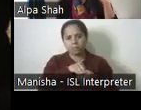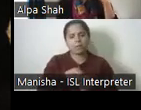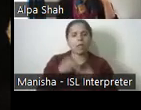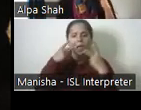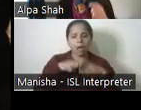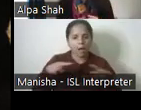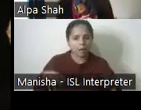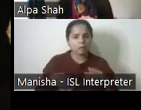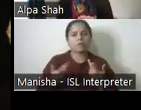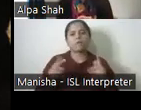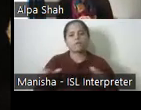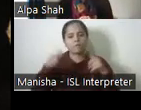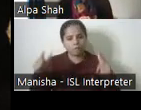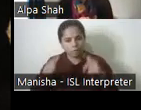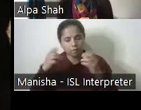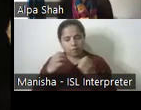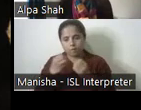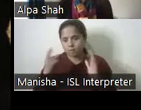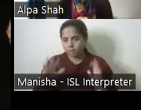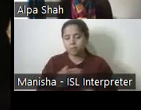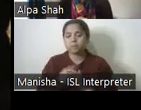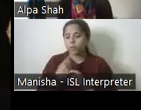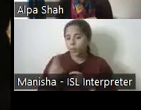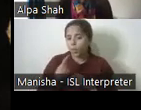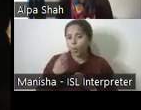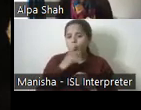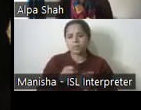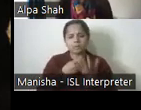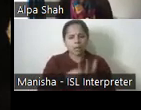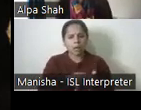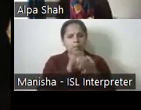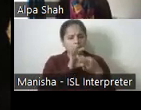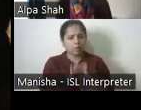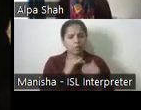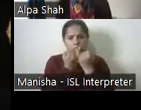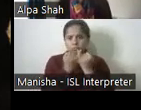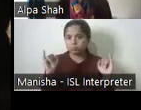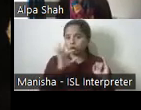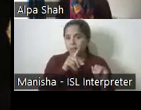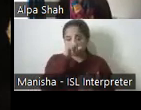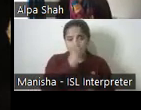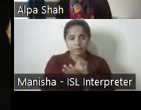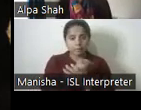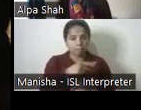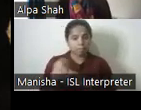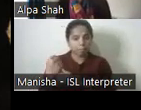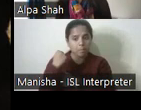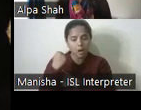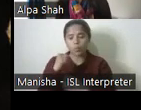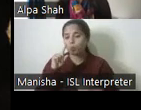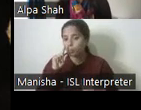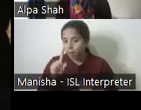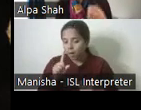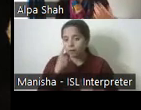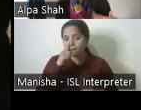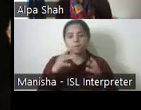forests. It's not only the respect and autonomy in relation to decision-making power that